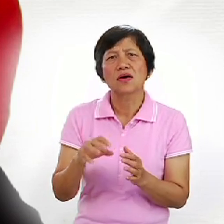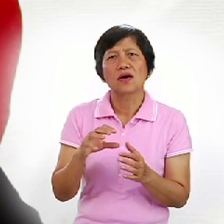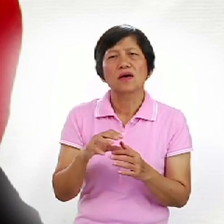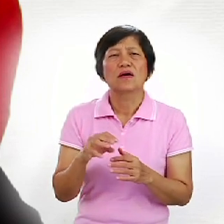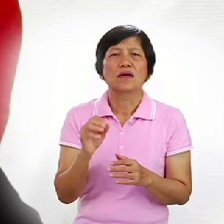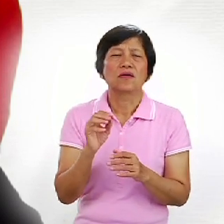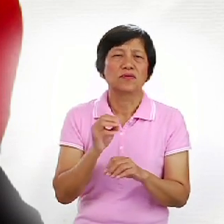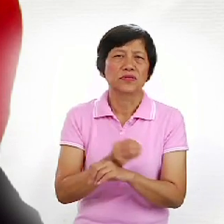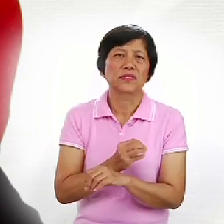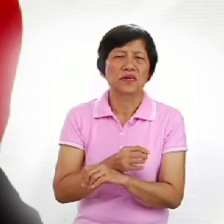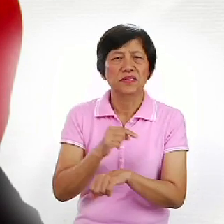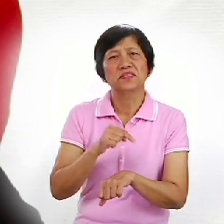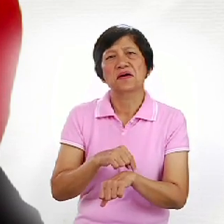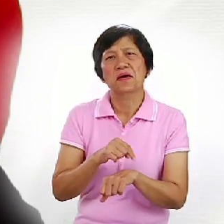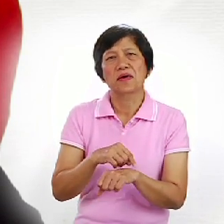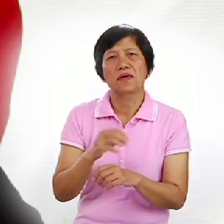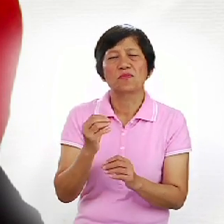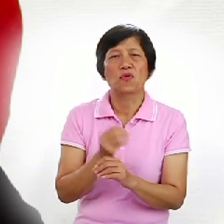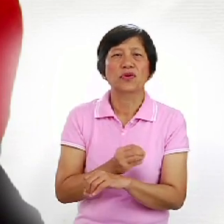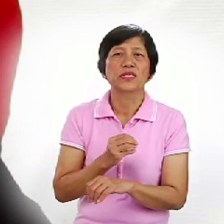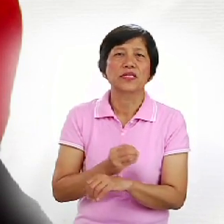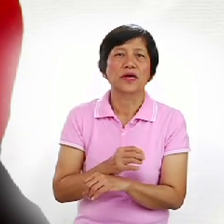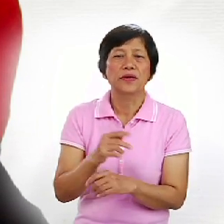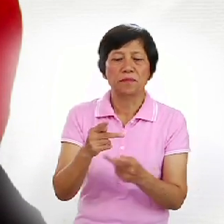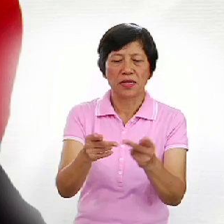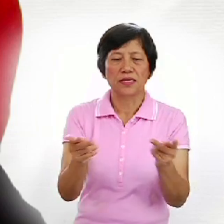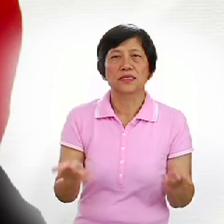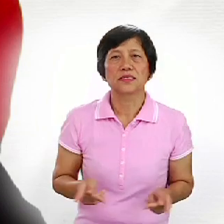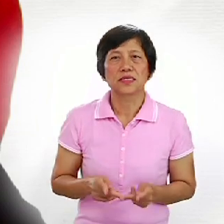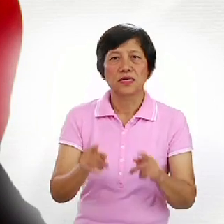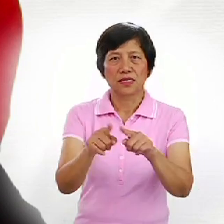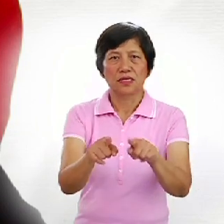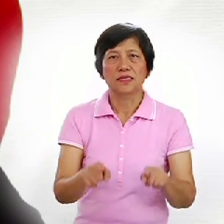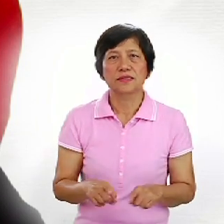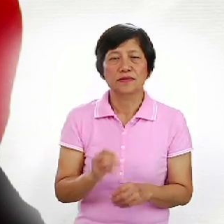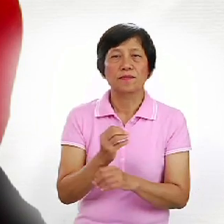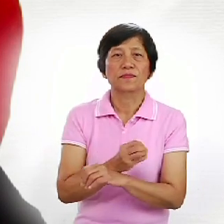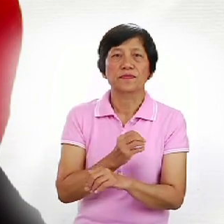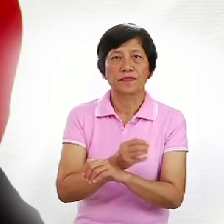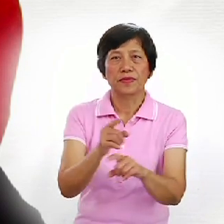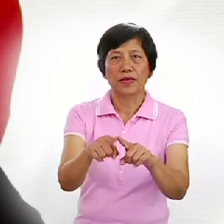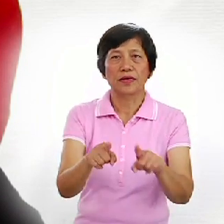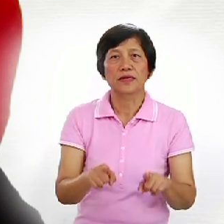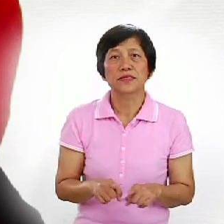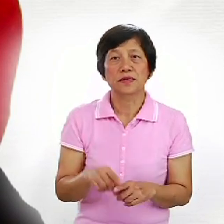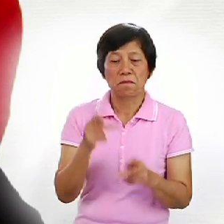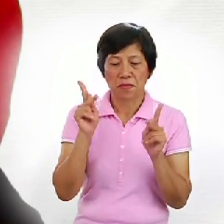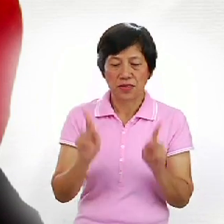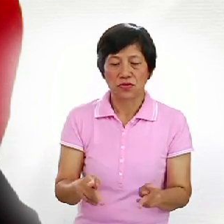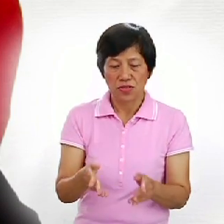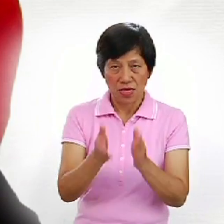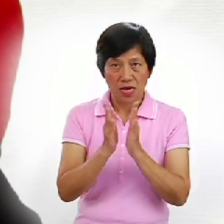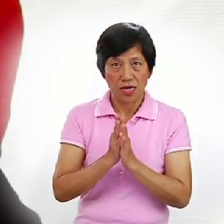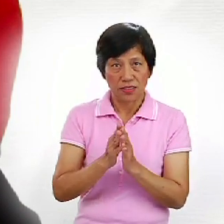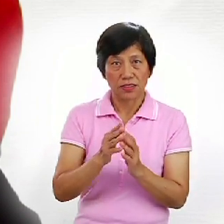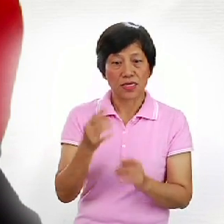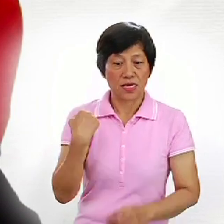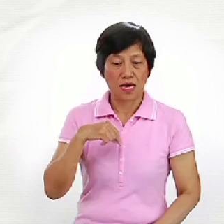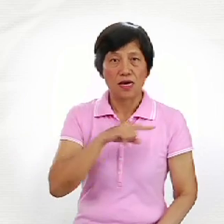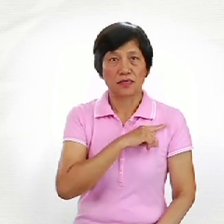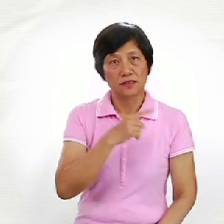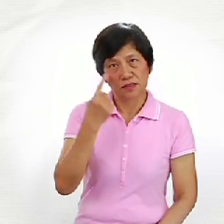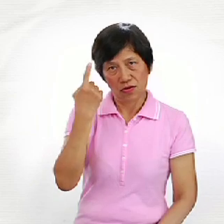ordinary times, ordinary places, as ordinary as a person asking us for